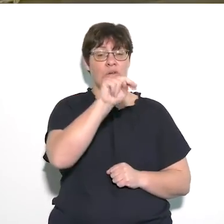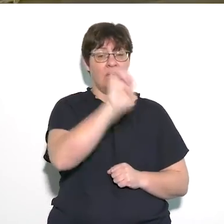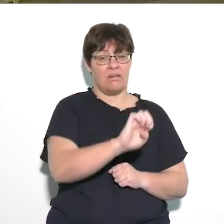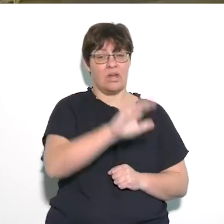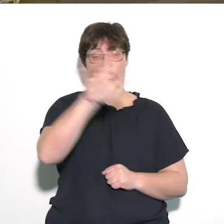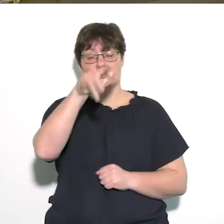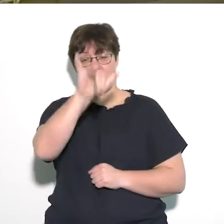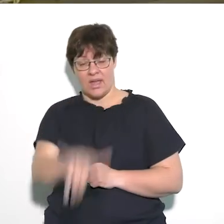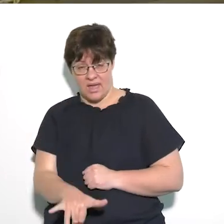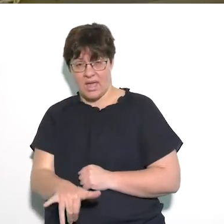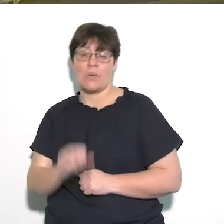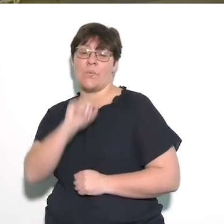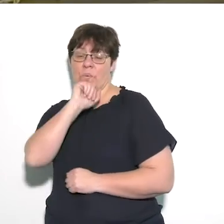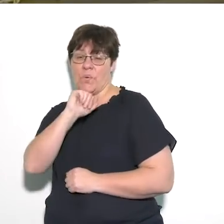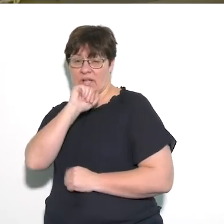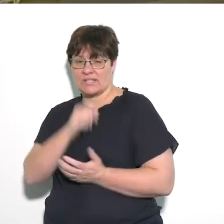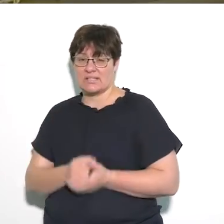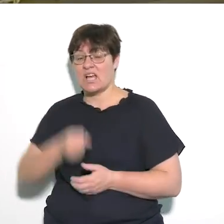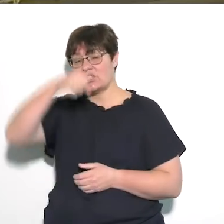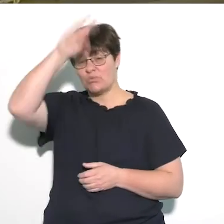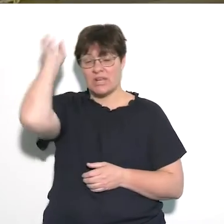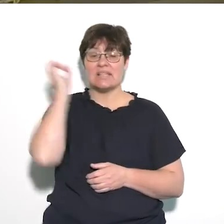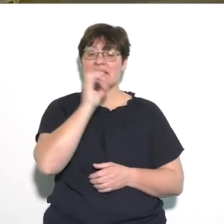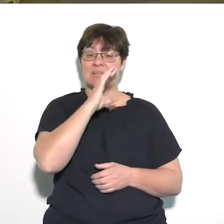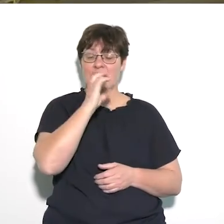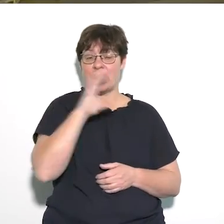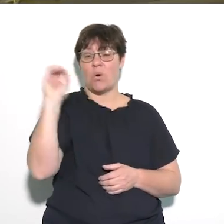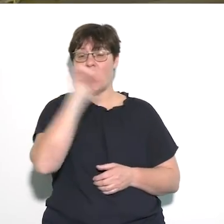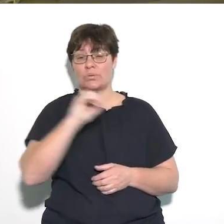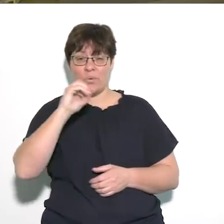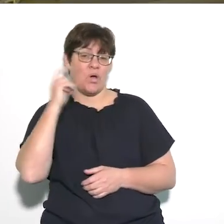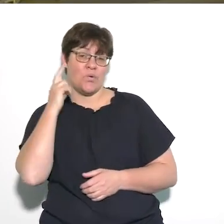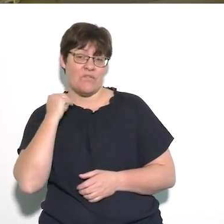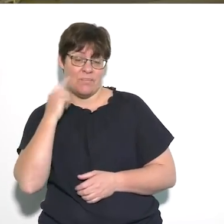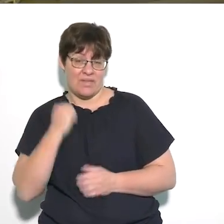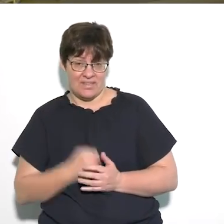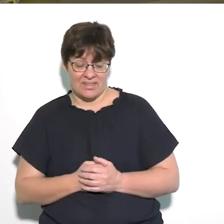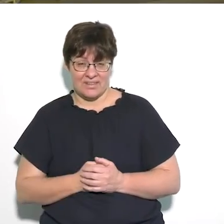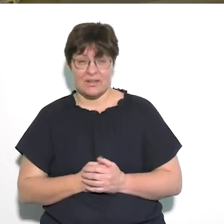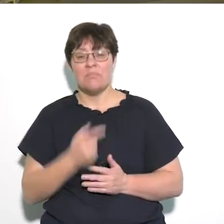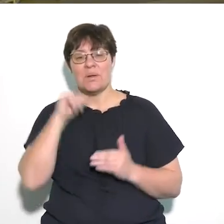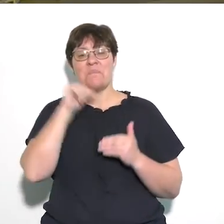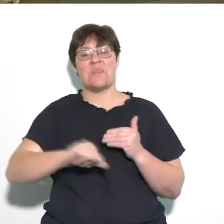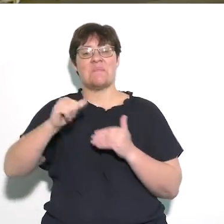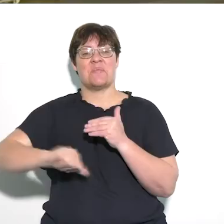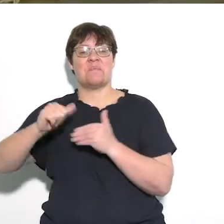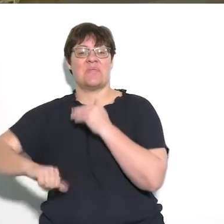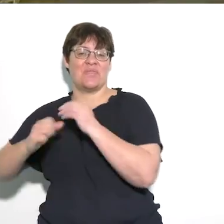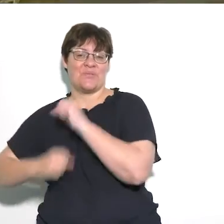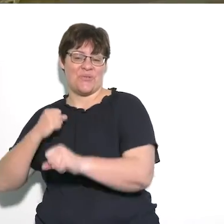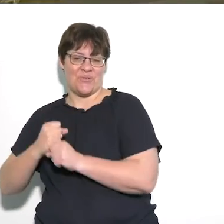July, August. Spring, September, October, November. And there's our months of the